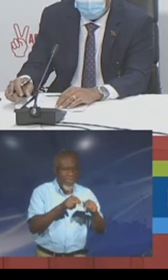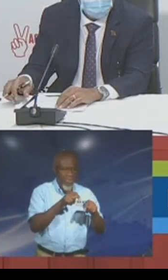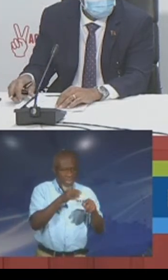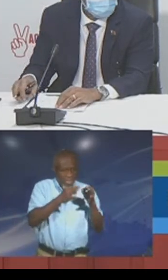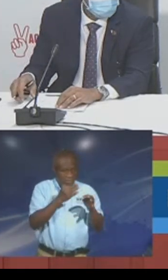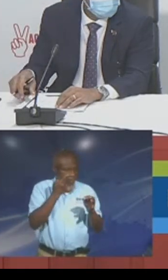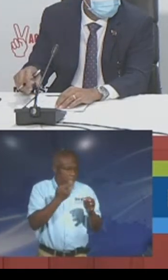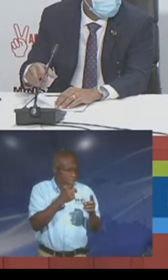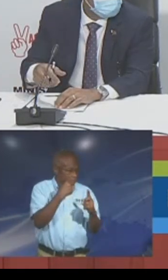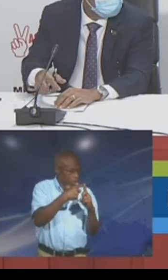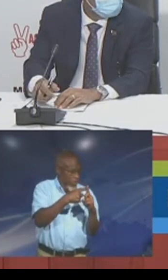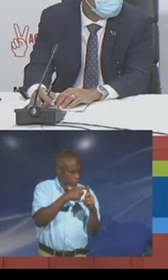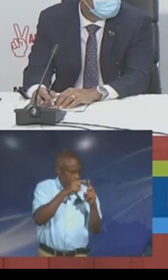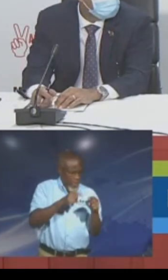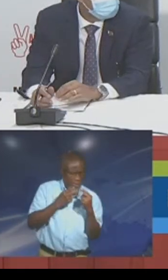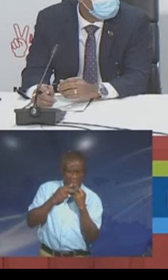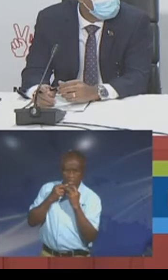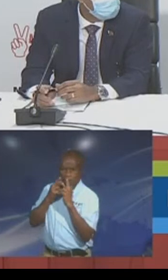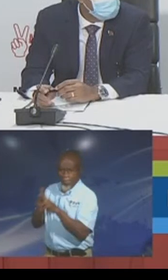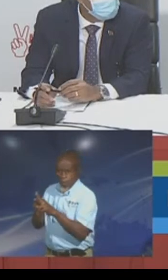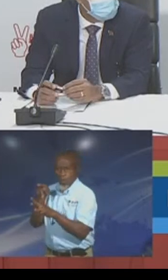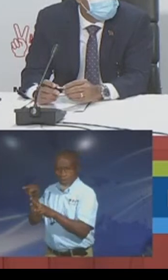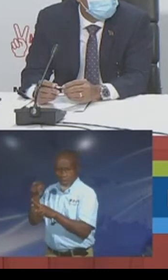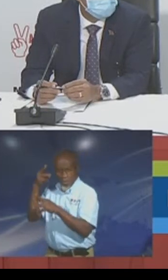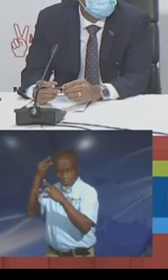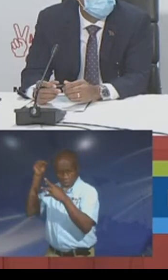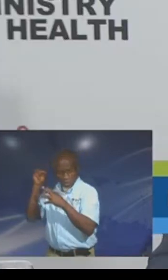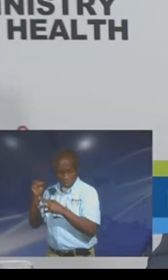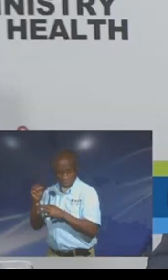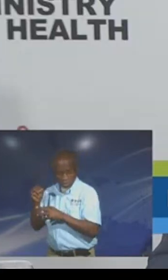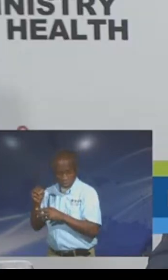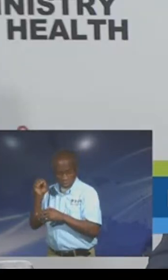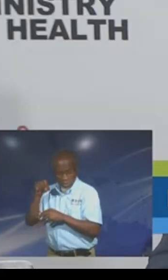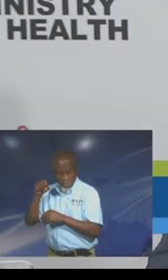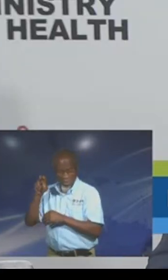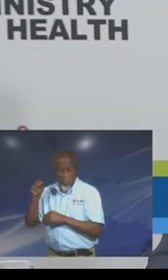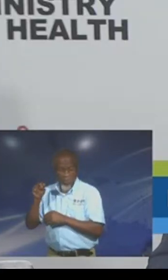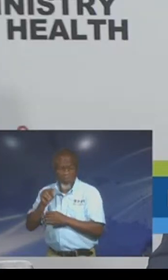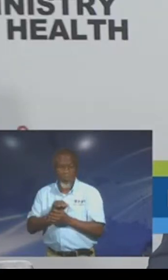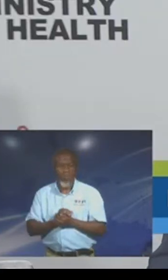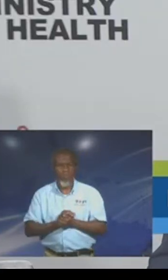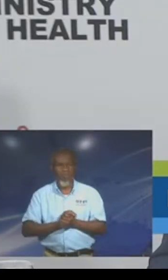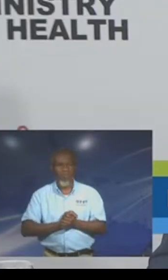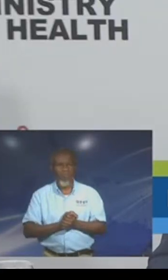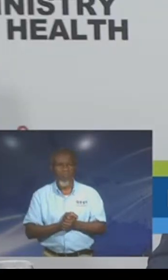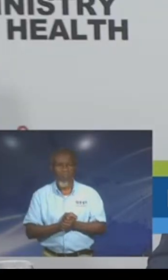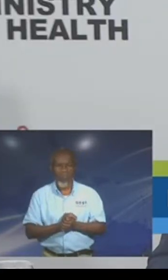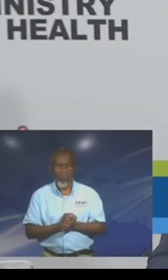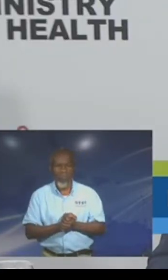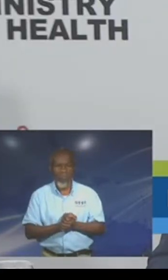that's a question, that's a policy question. So from day one,